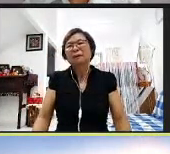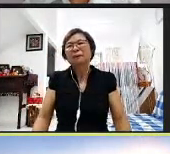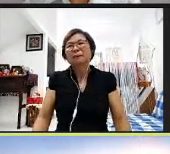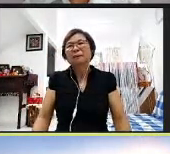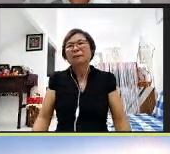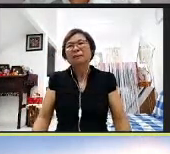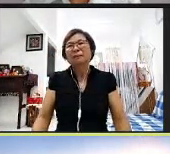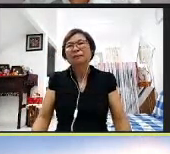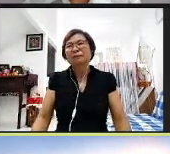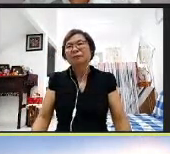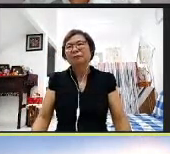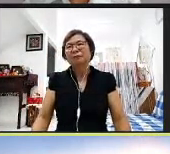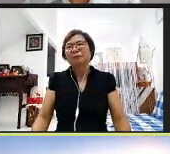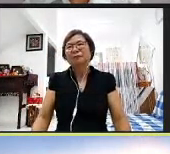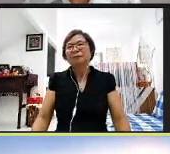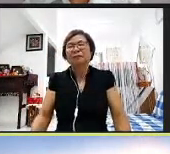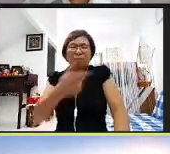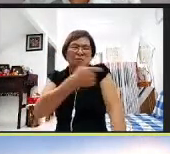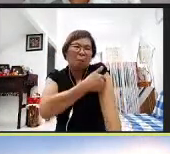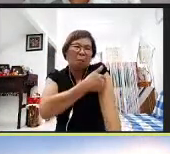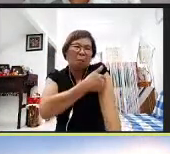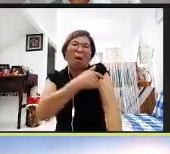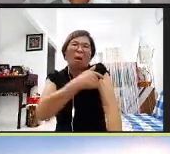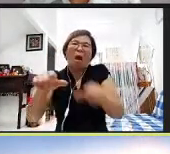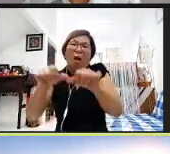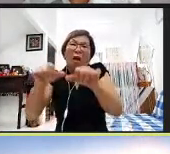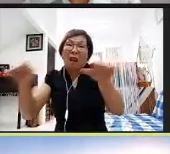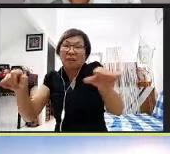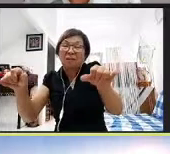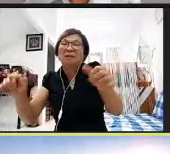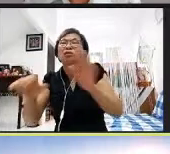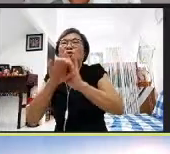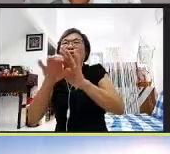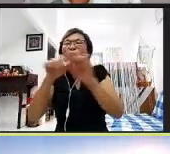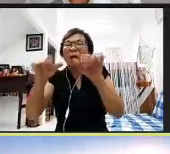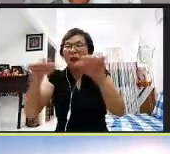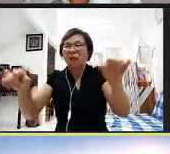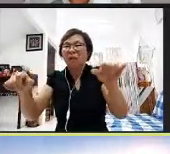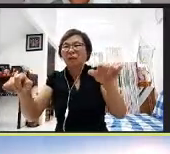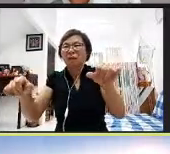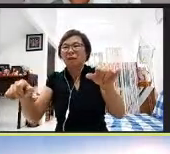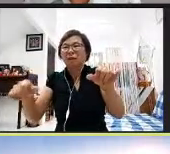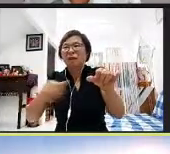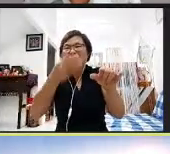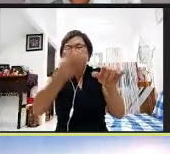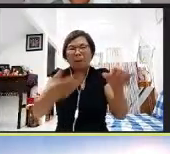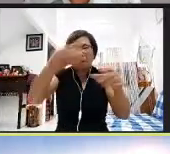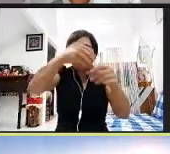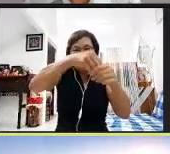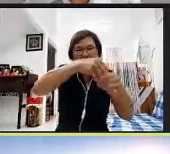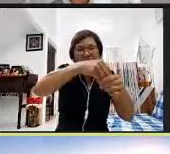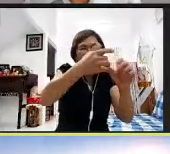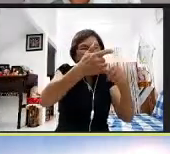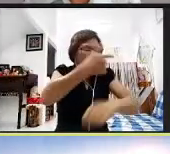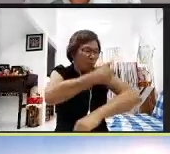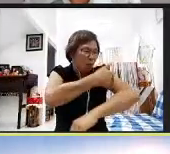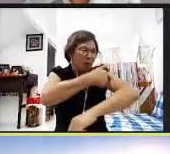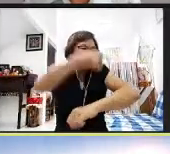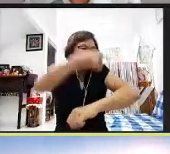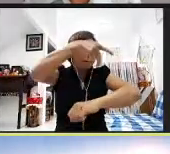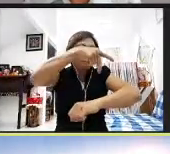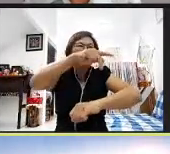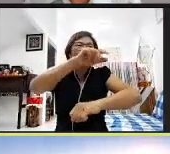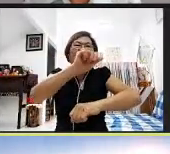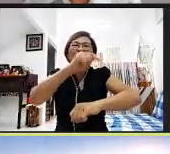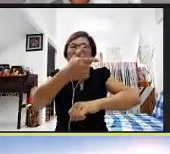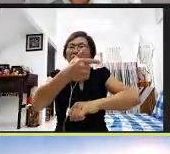contraindications to get vaccination is actually if you are allergic to the component in the vaccine called PEG, a